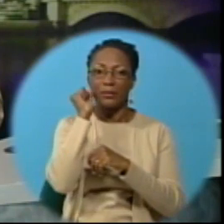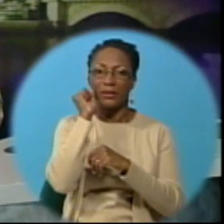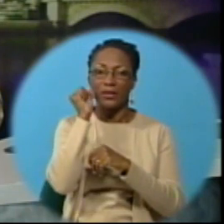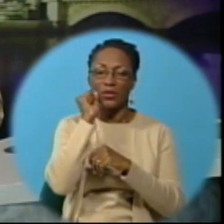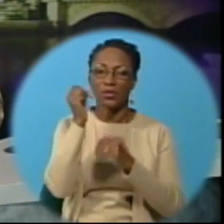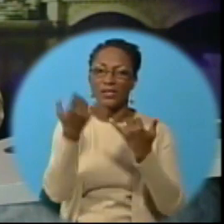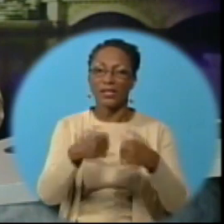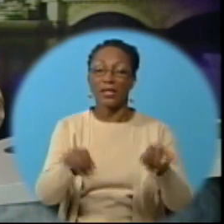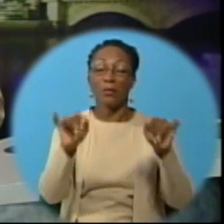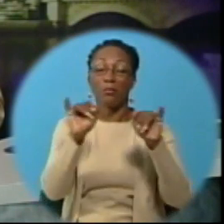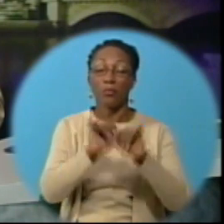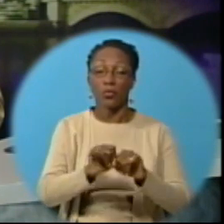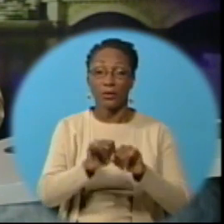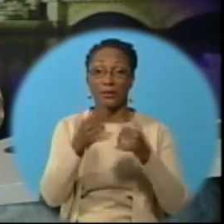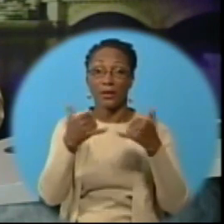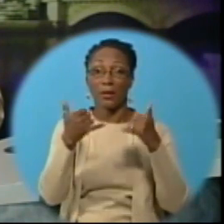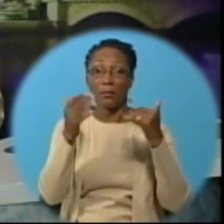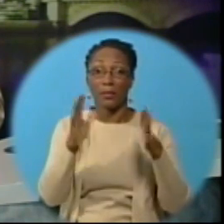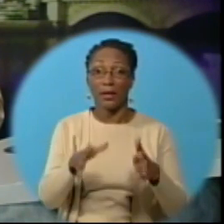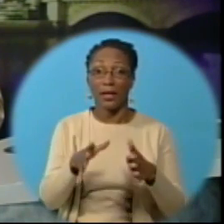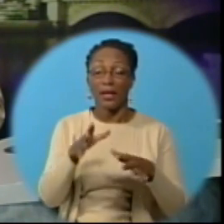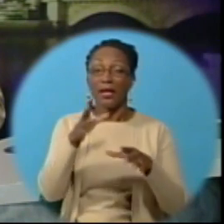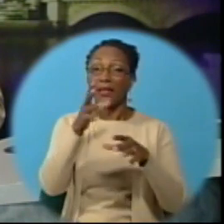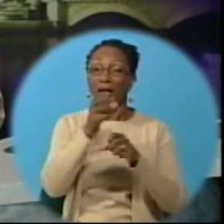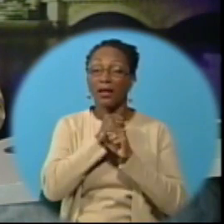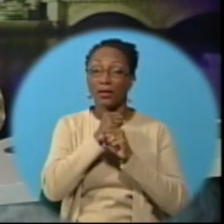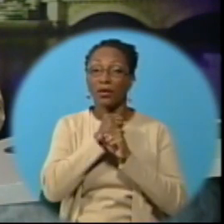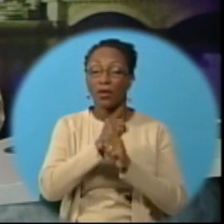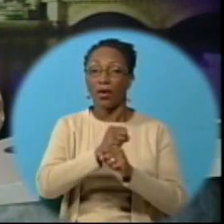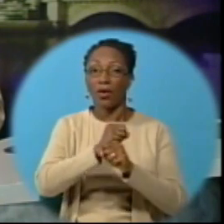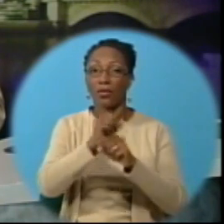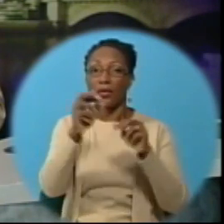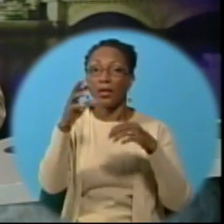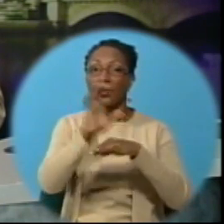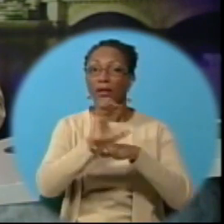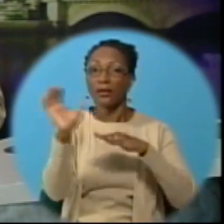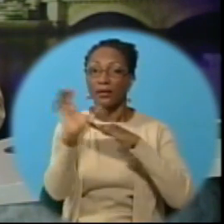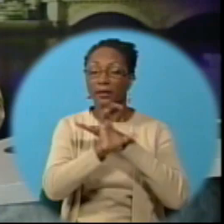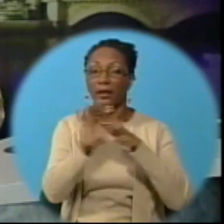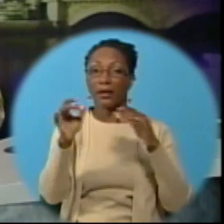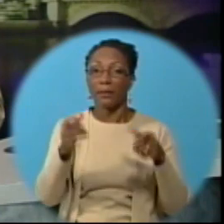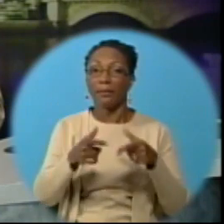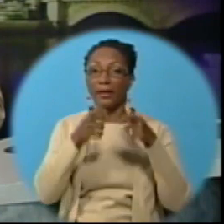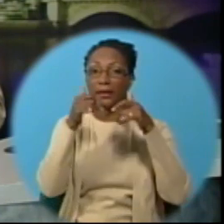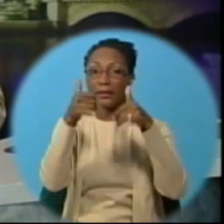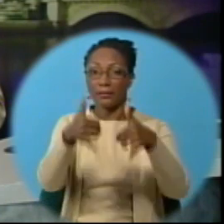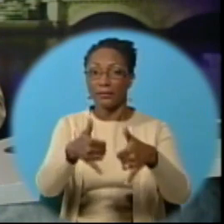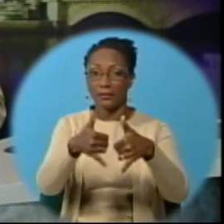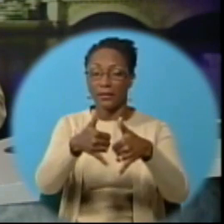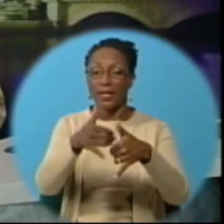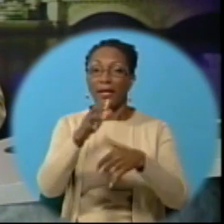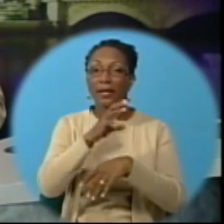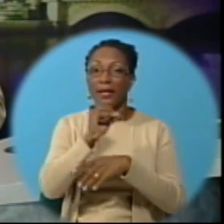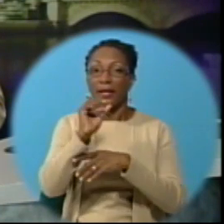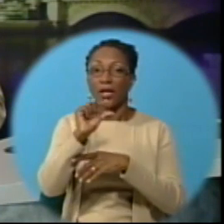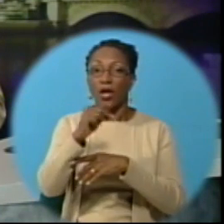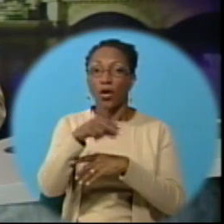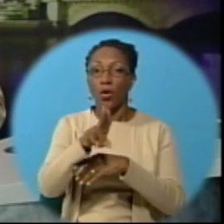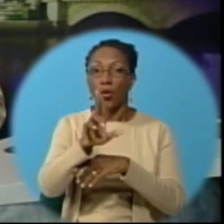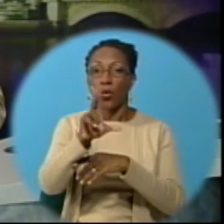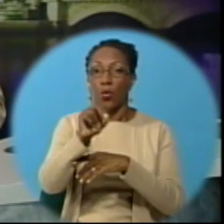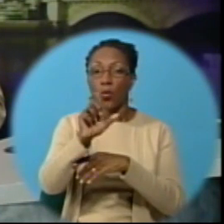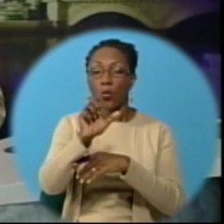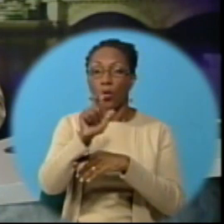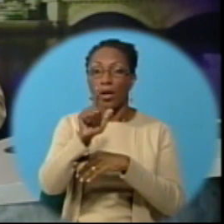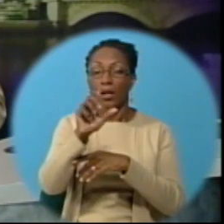on the Barbados junior team, which captured the regional title in Guadeloupe earlier this year. So as a result of those 2 titles, Barbados boys have